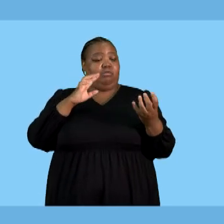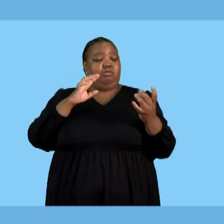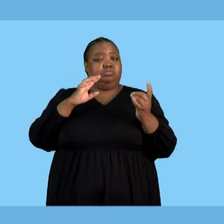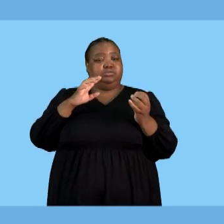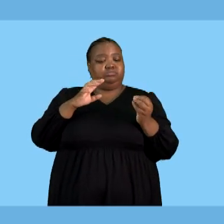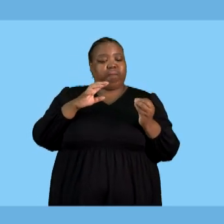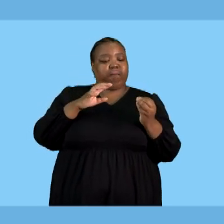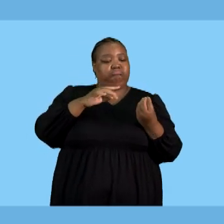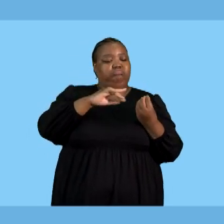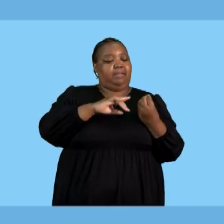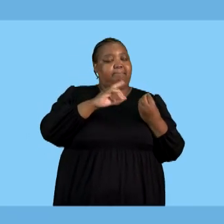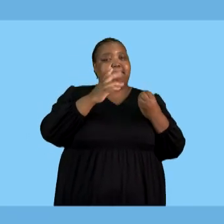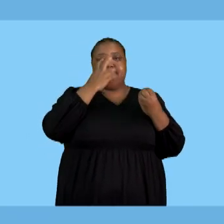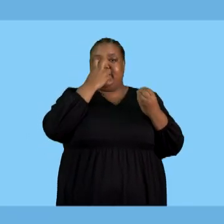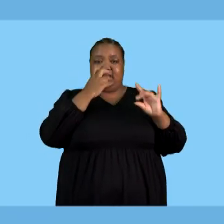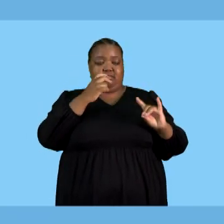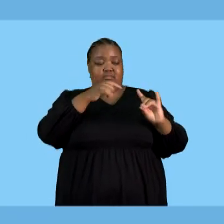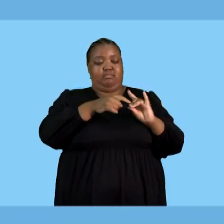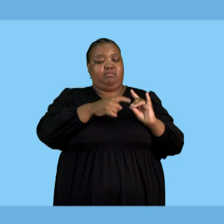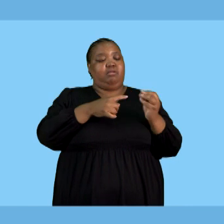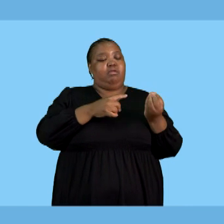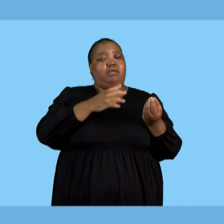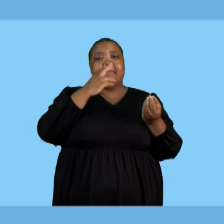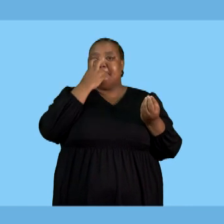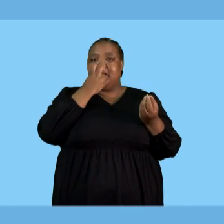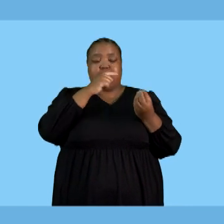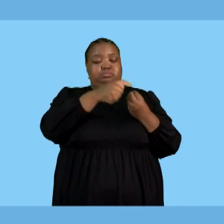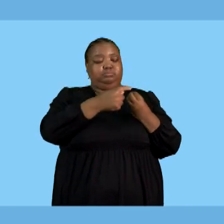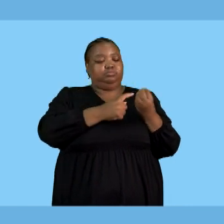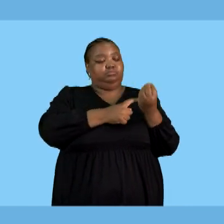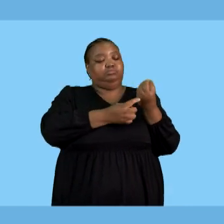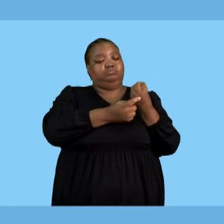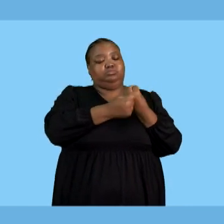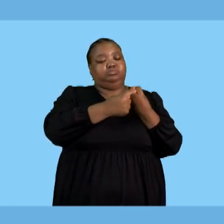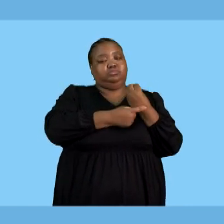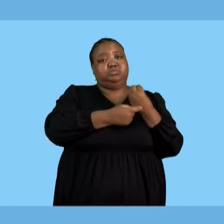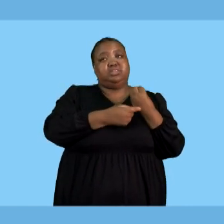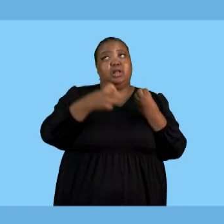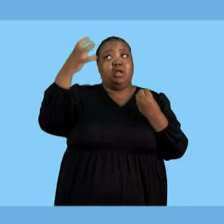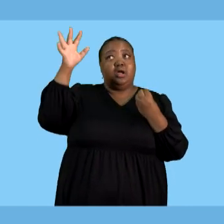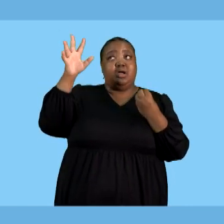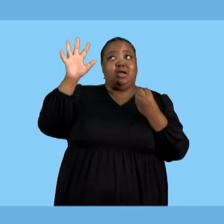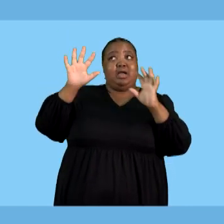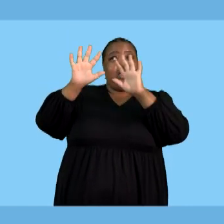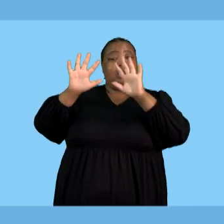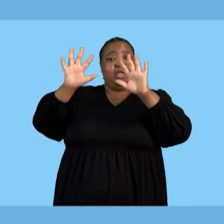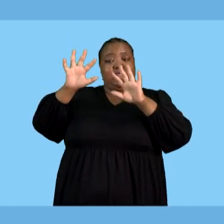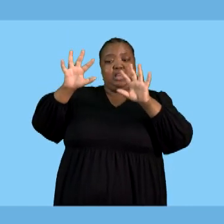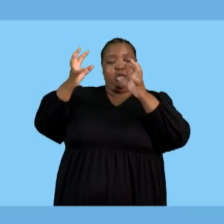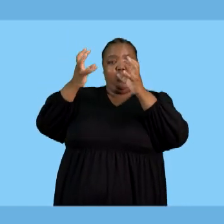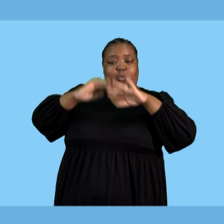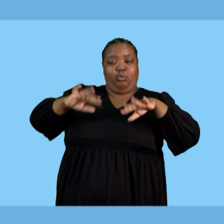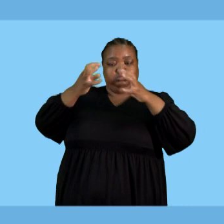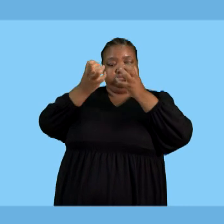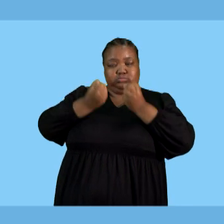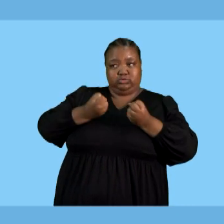black spot on the ladybird absorbs, or we should know that it absorbs all the colors and no light is reflected.